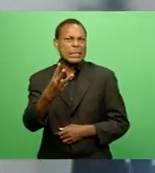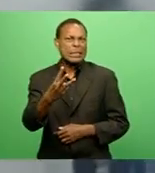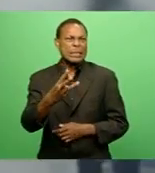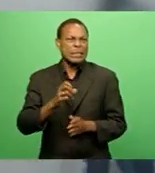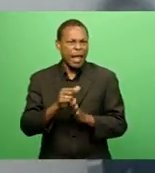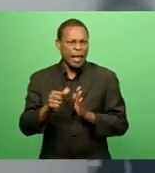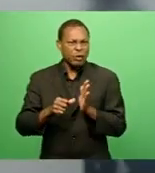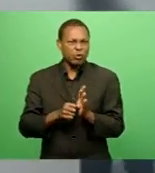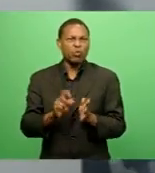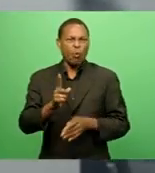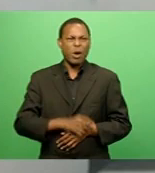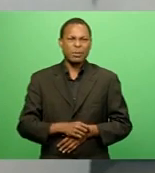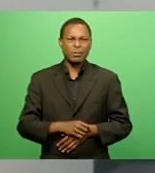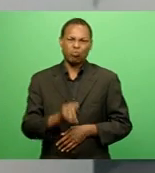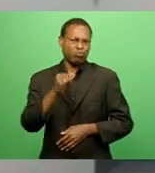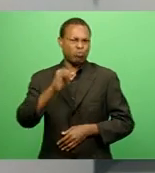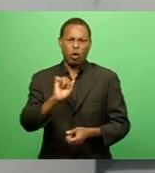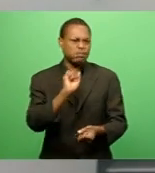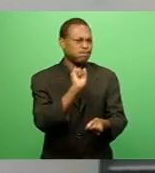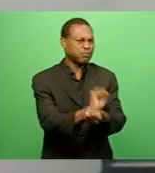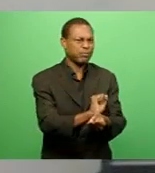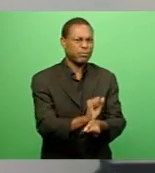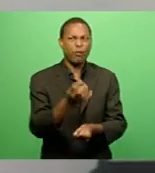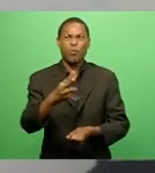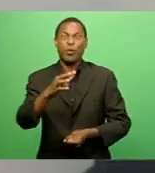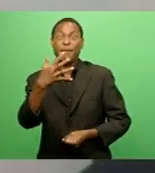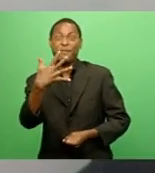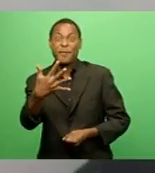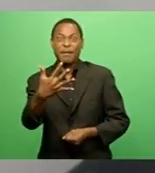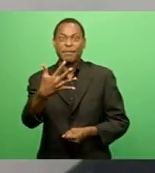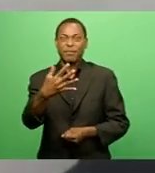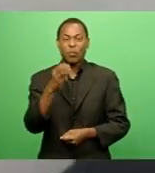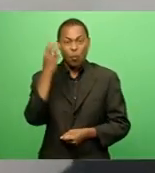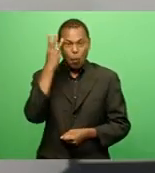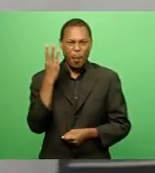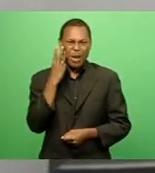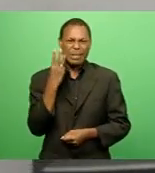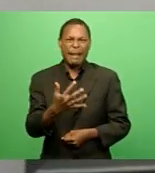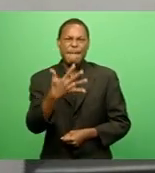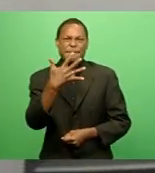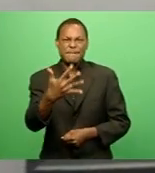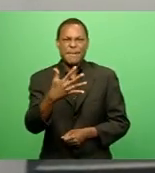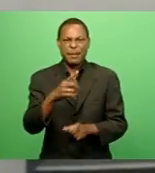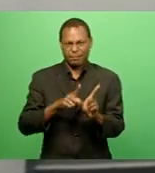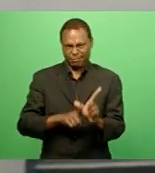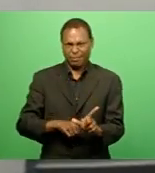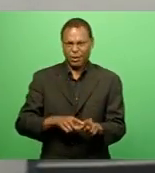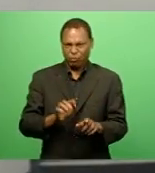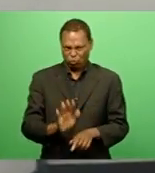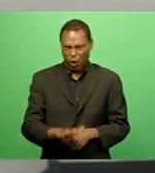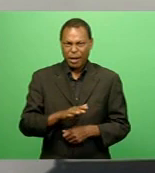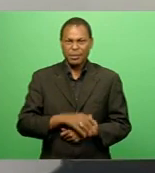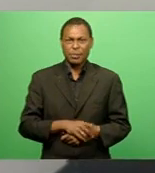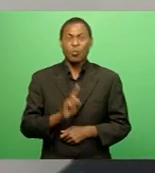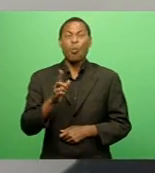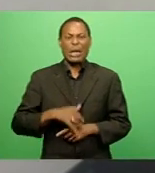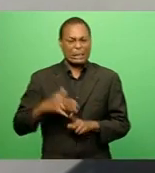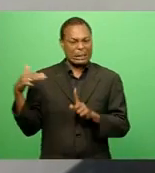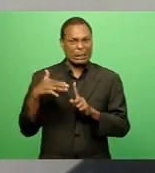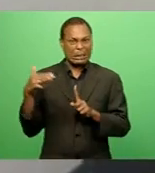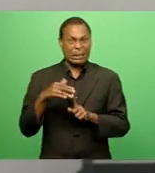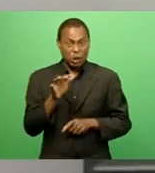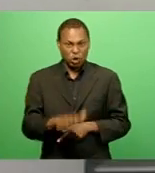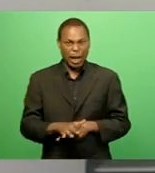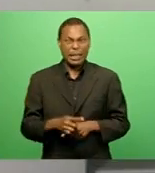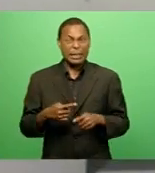wrongfully confined a 30-year-old woman and a 5-year-old child. It is also alleged that he threatened to harm the child